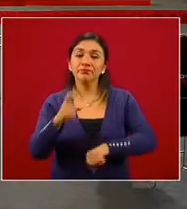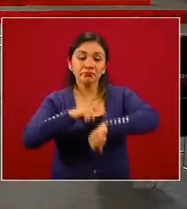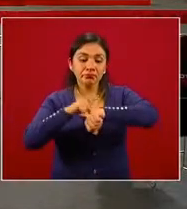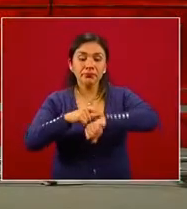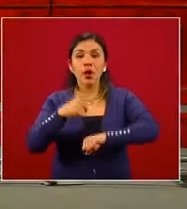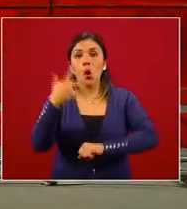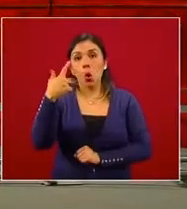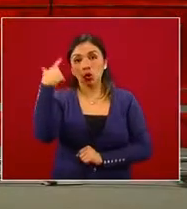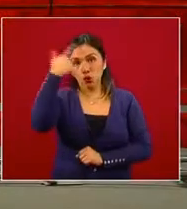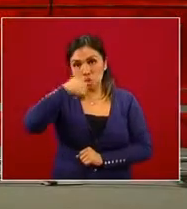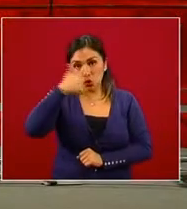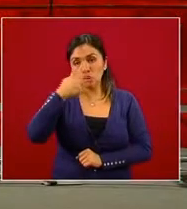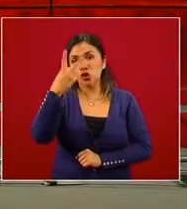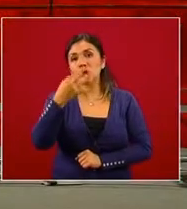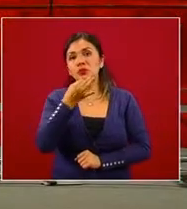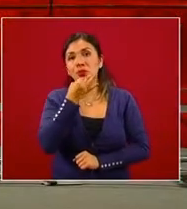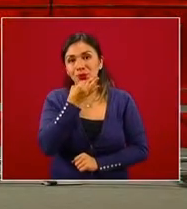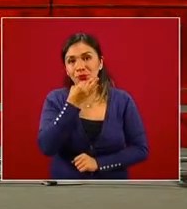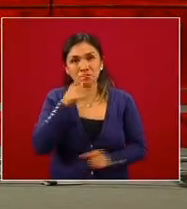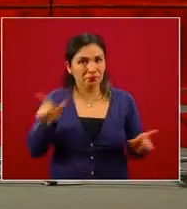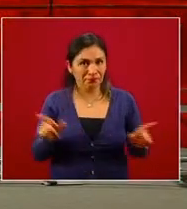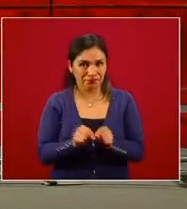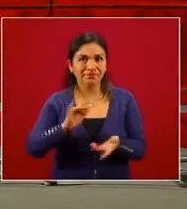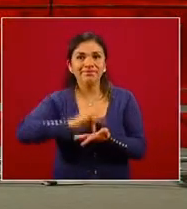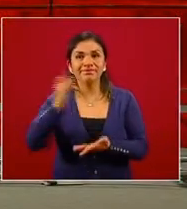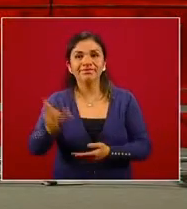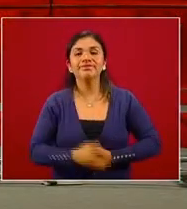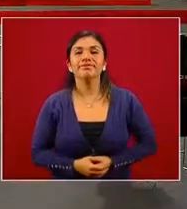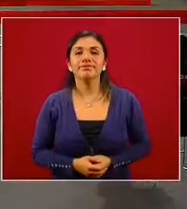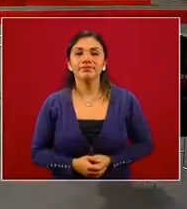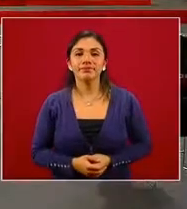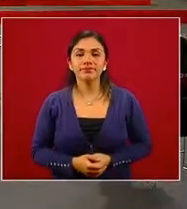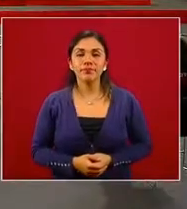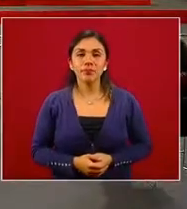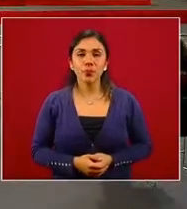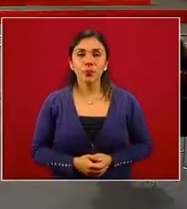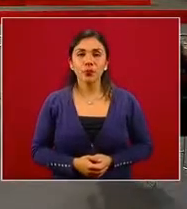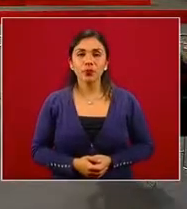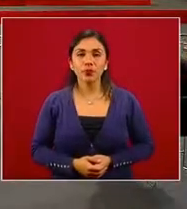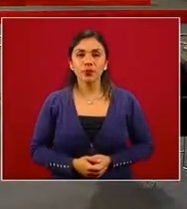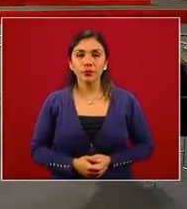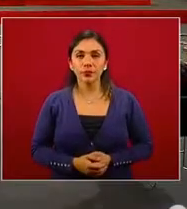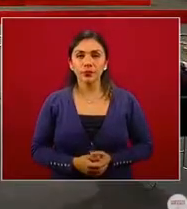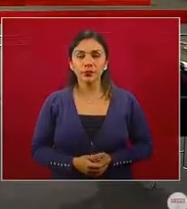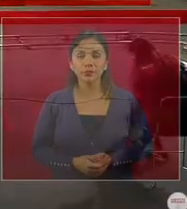right. Thank you very much. It's 8:02. We will end tonight there. Thank you.